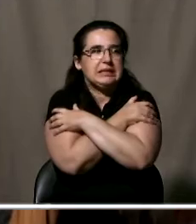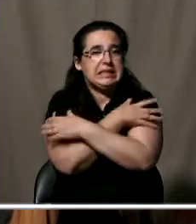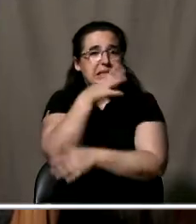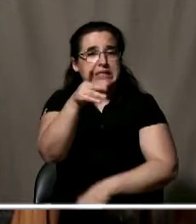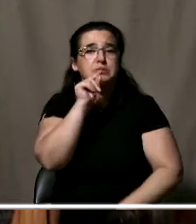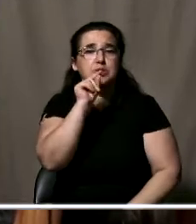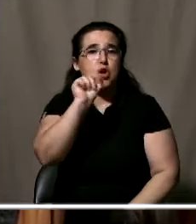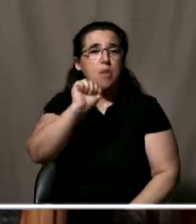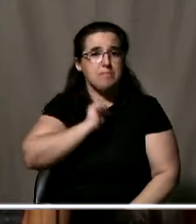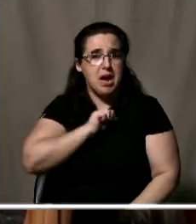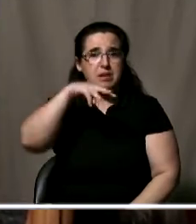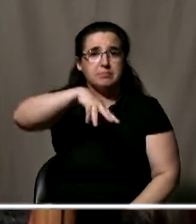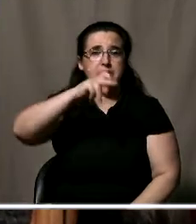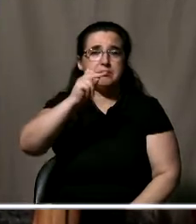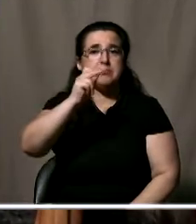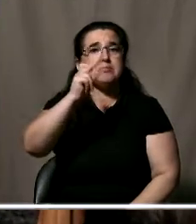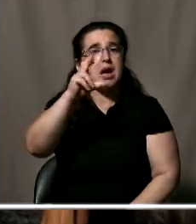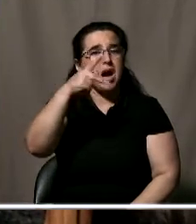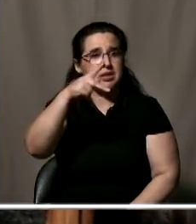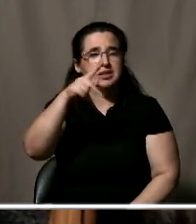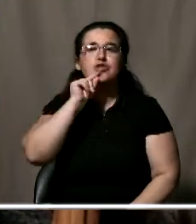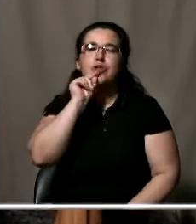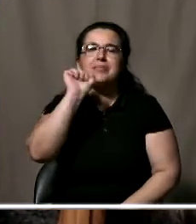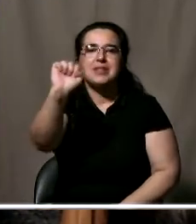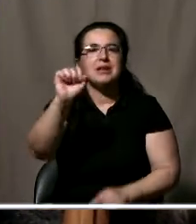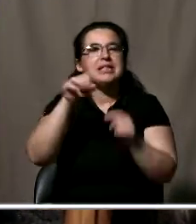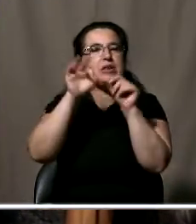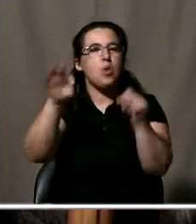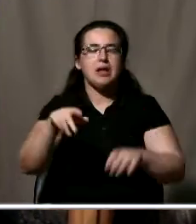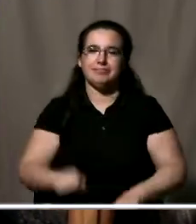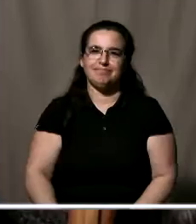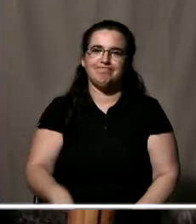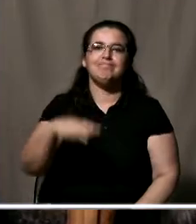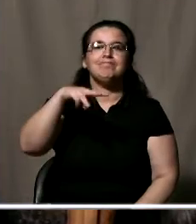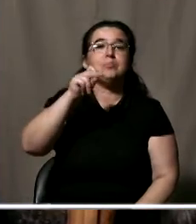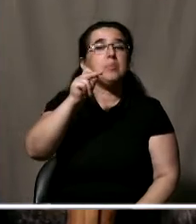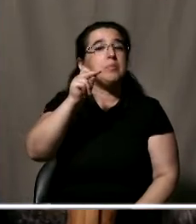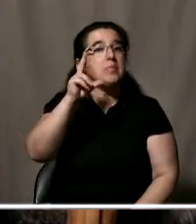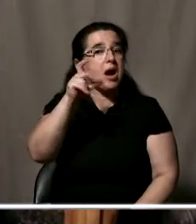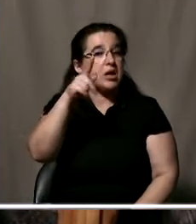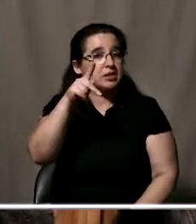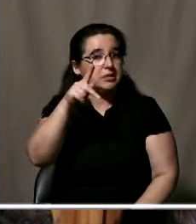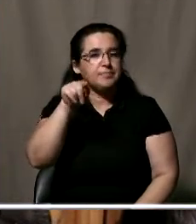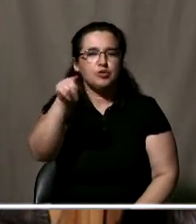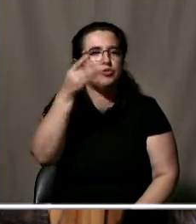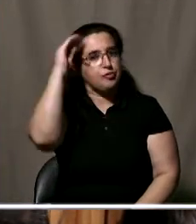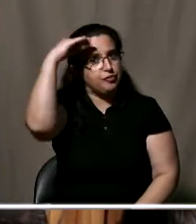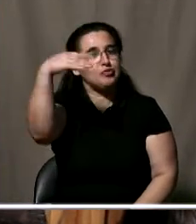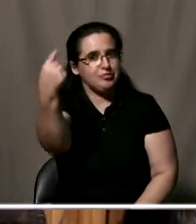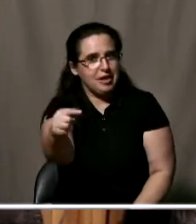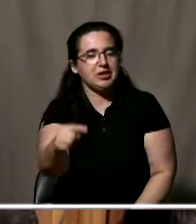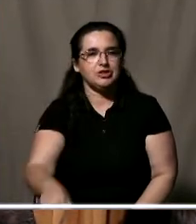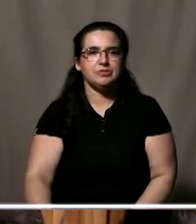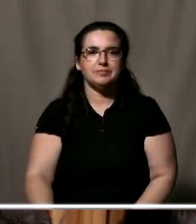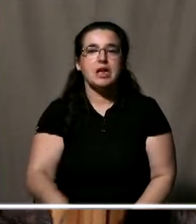his name was Mark. O meu nome é Mark, ele também se chamava Mark. And I said, Mark, eu disse, Mark, you have a future. Tu tens um futuro. You